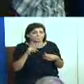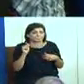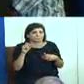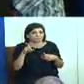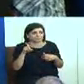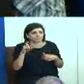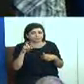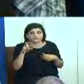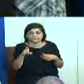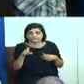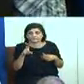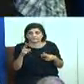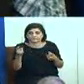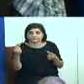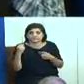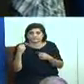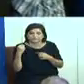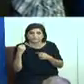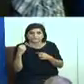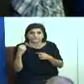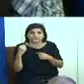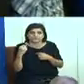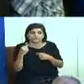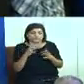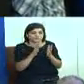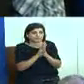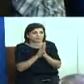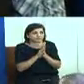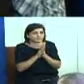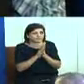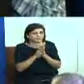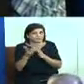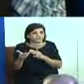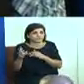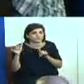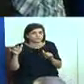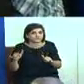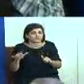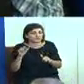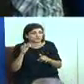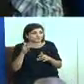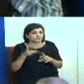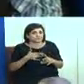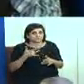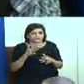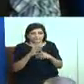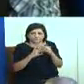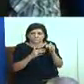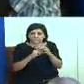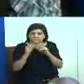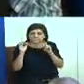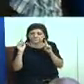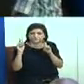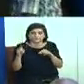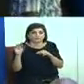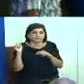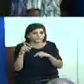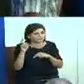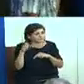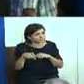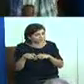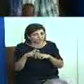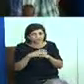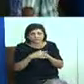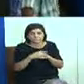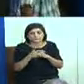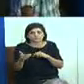Scott come and lay hands and say prayer. We invite you to stay up here, or if you feel comfortable, go back to your seat if you need to seat. I'd like